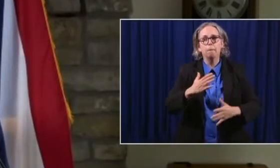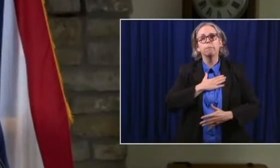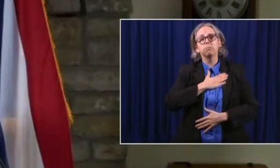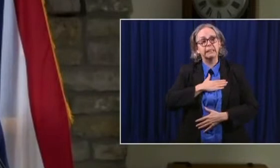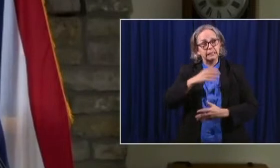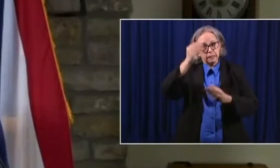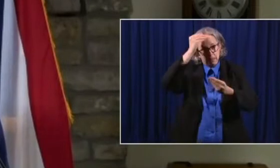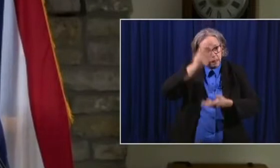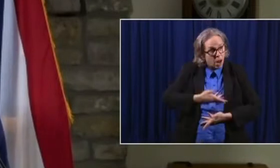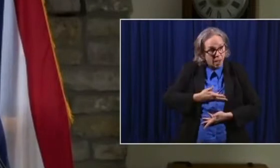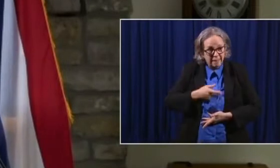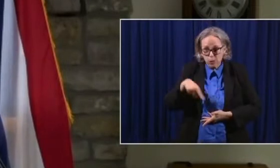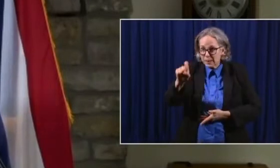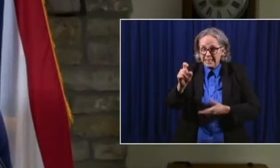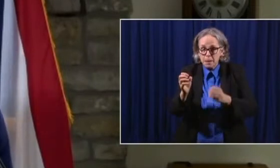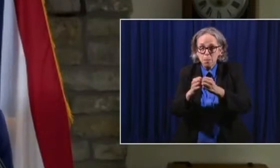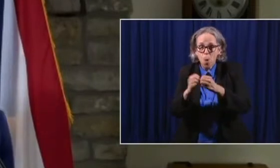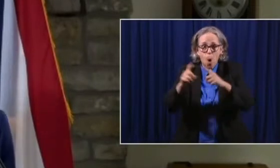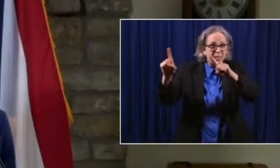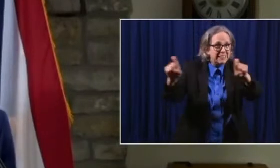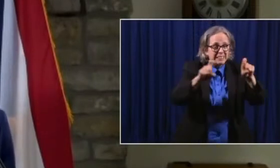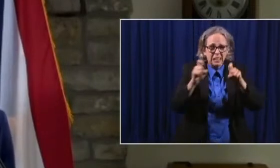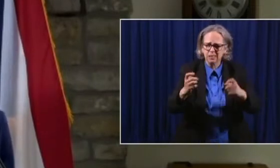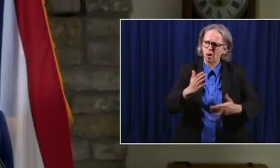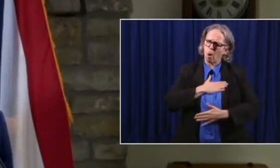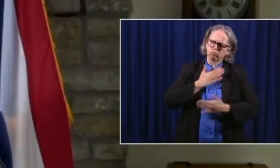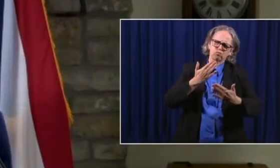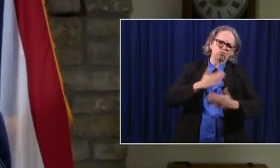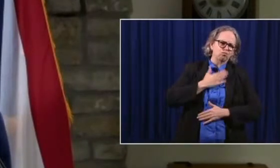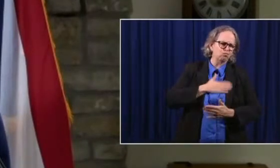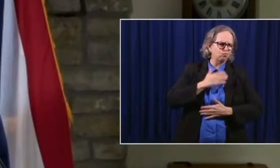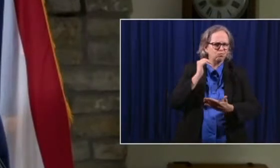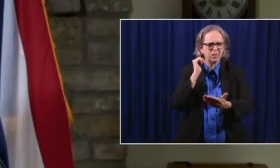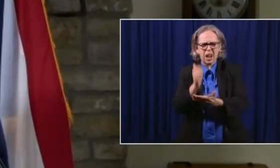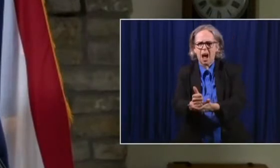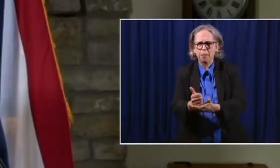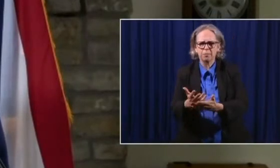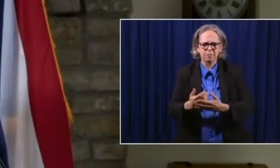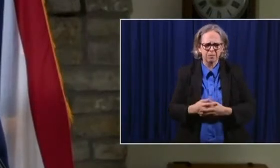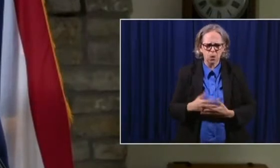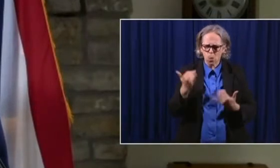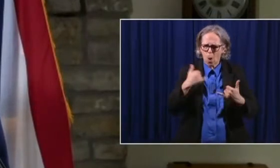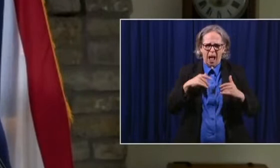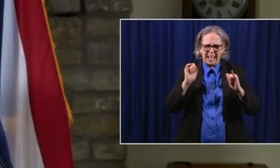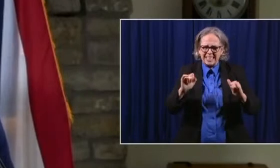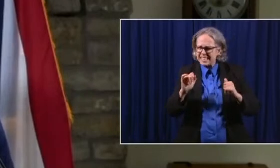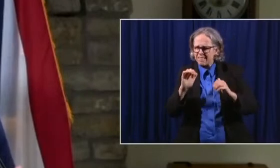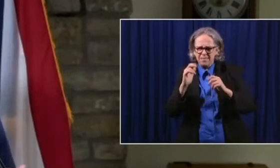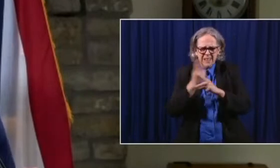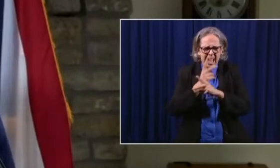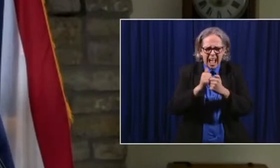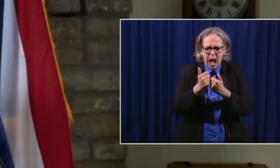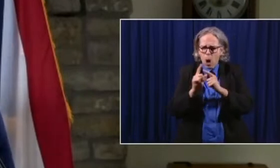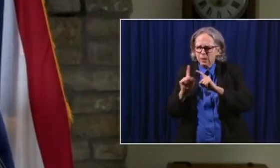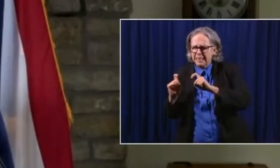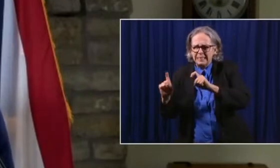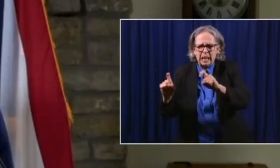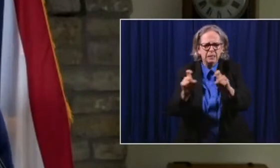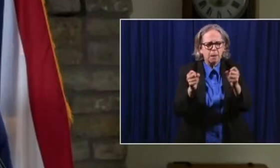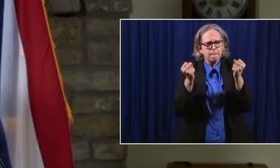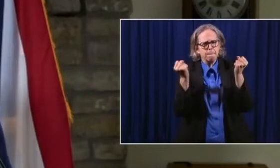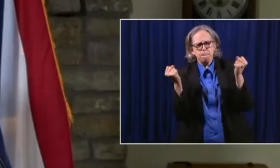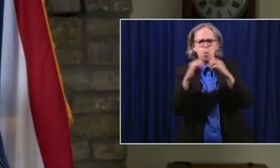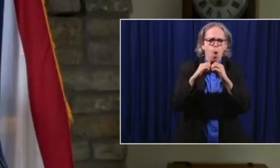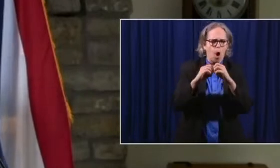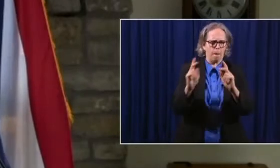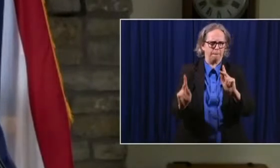need to keep pushing for new ways of testing COVID-19. And quite candidly, this continues to evolve. And we've seen now